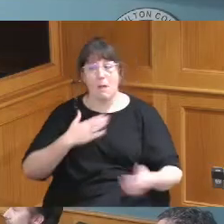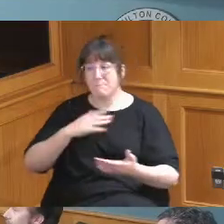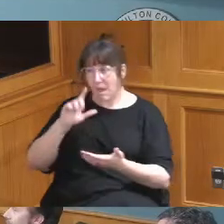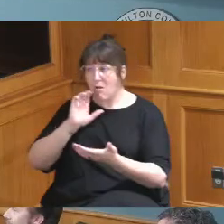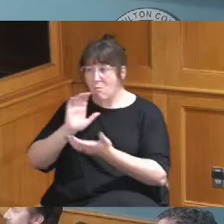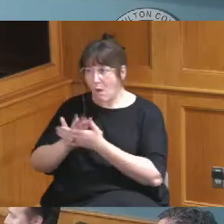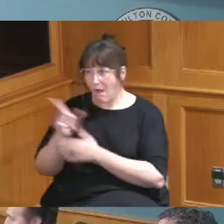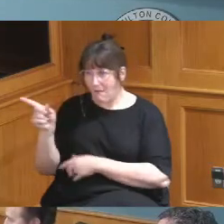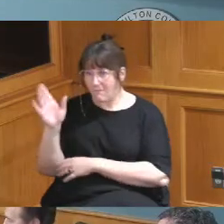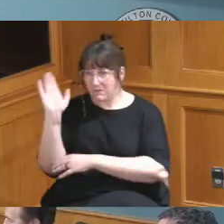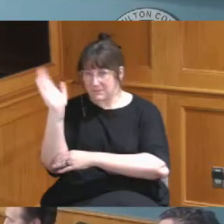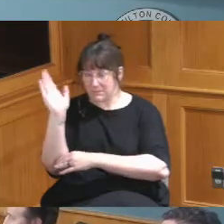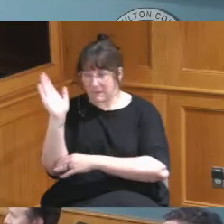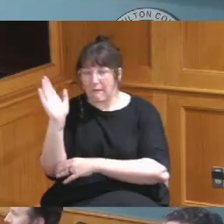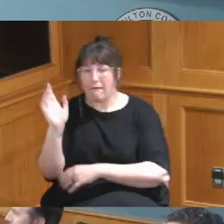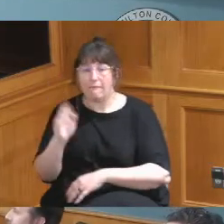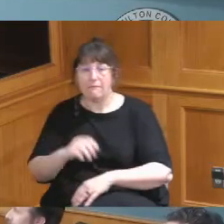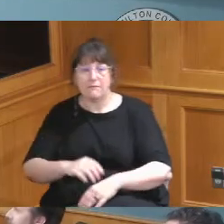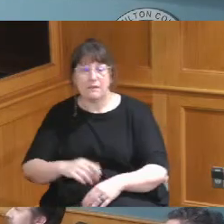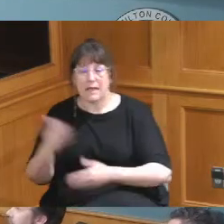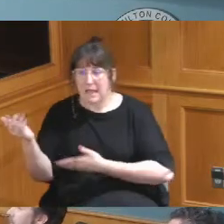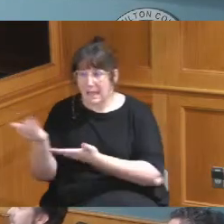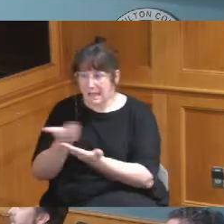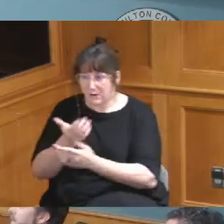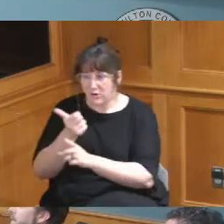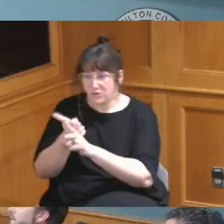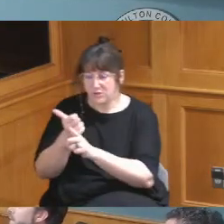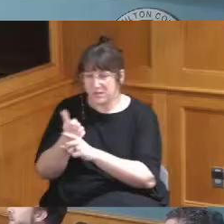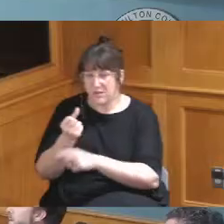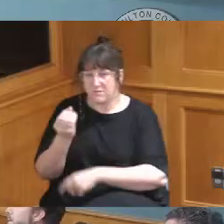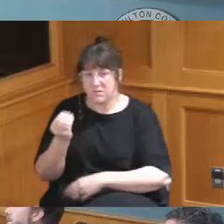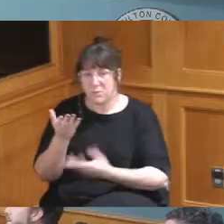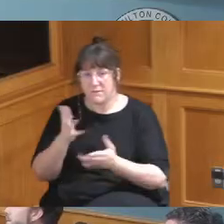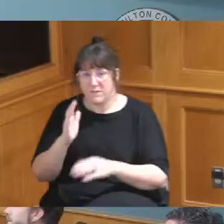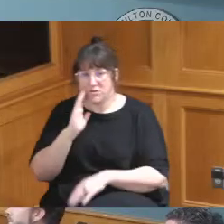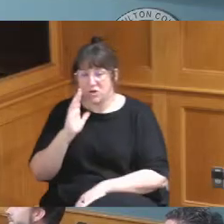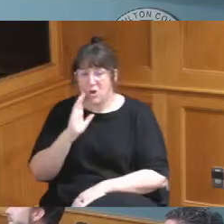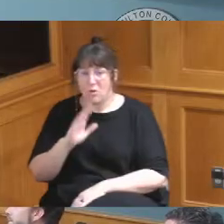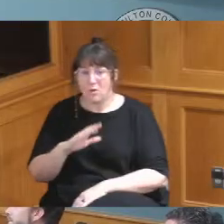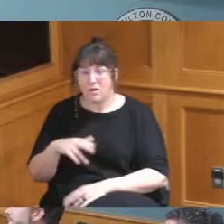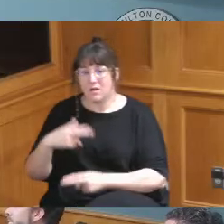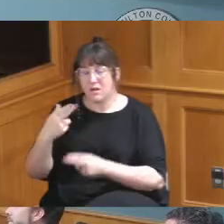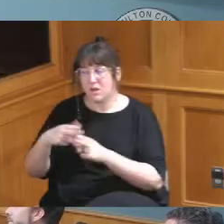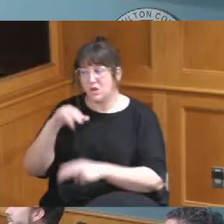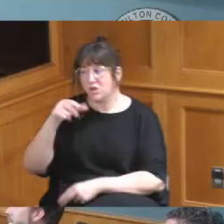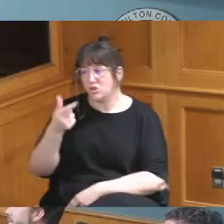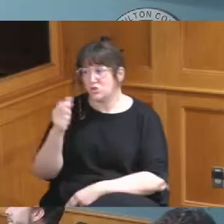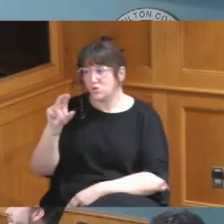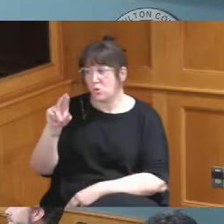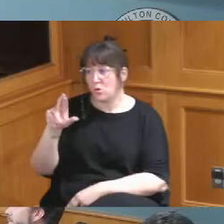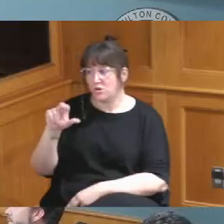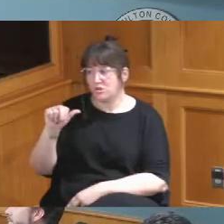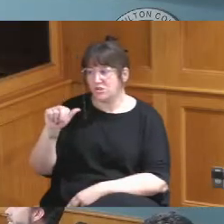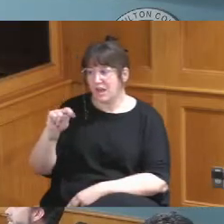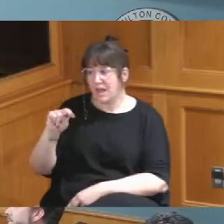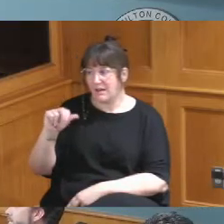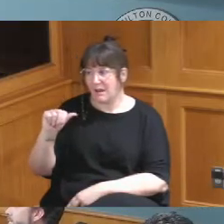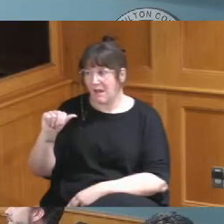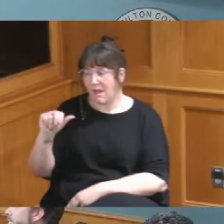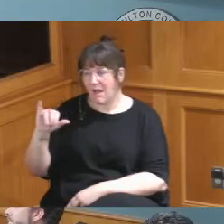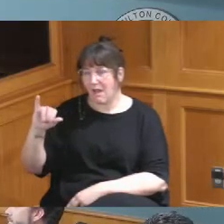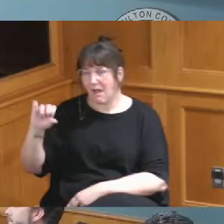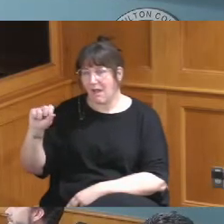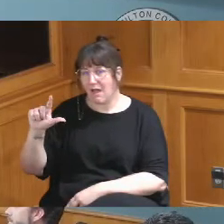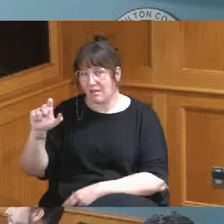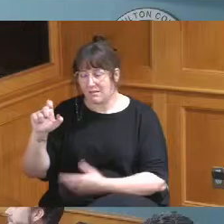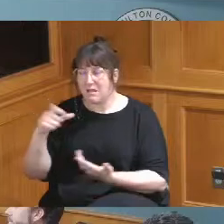Okay, very good. Please come forward and introduce yourself so we've got you on record. Of course. Hi, my name is Georgiana Isles. I just wanted to speak a little